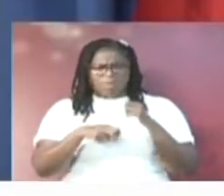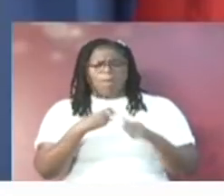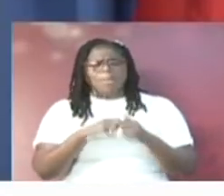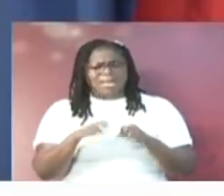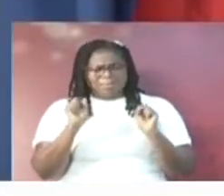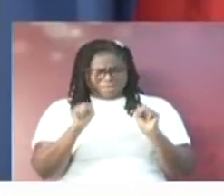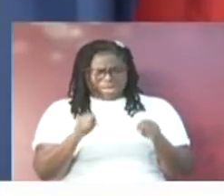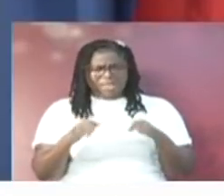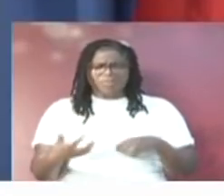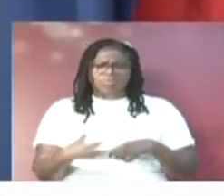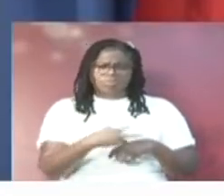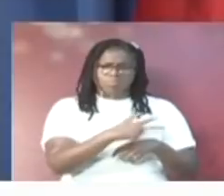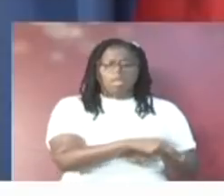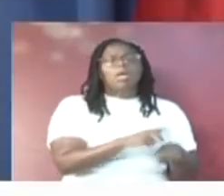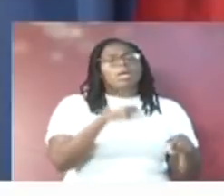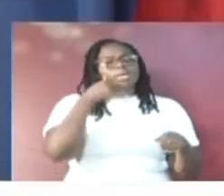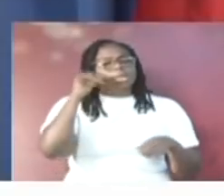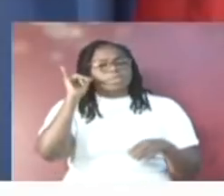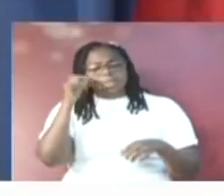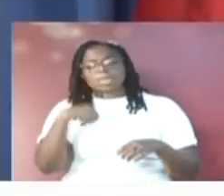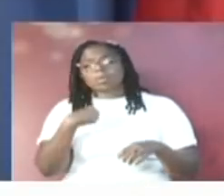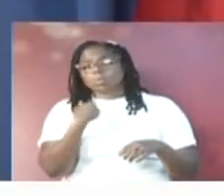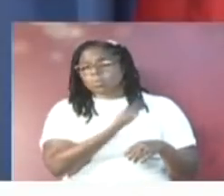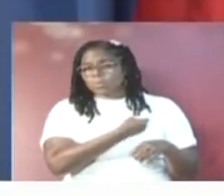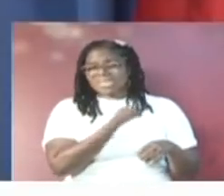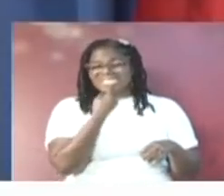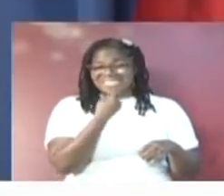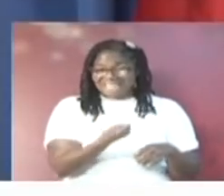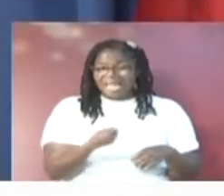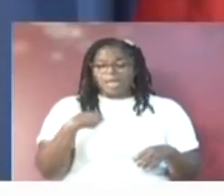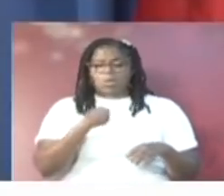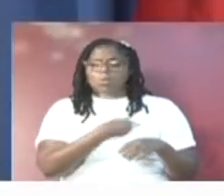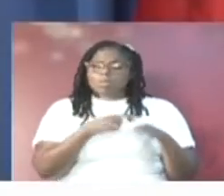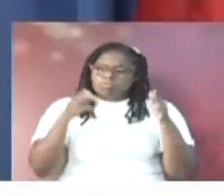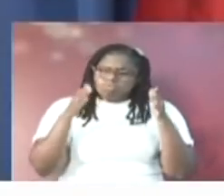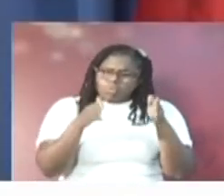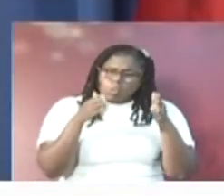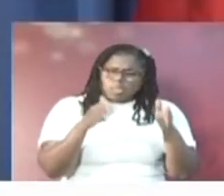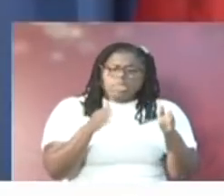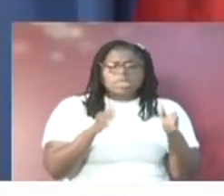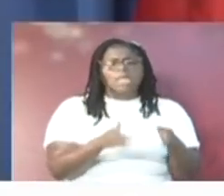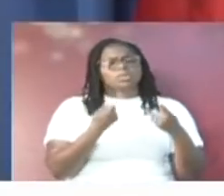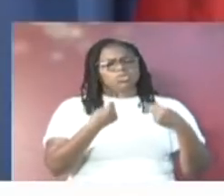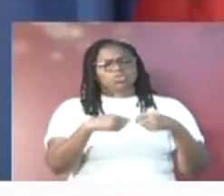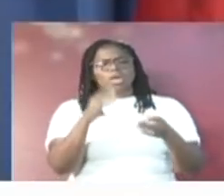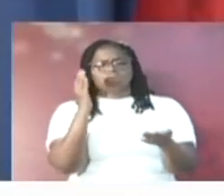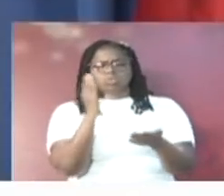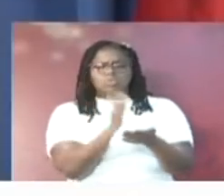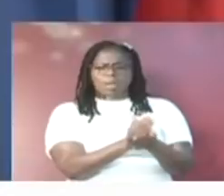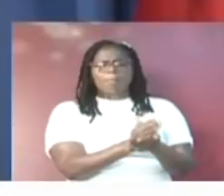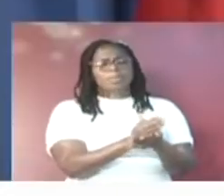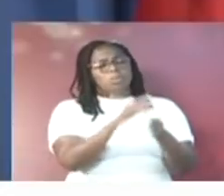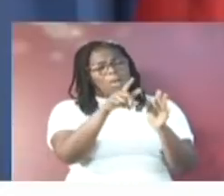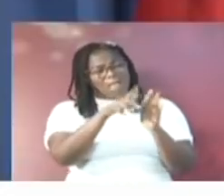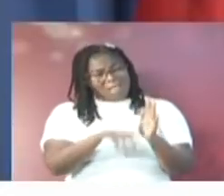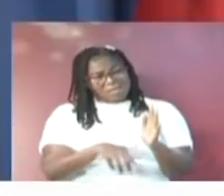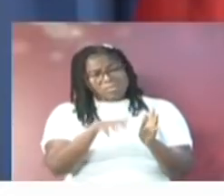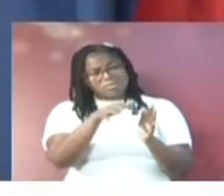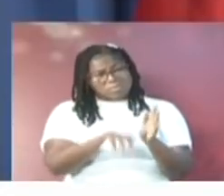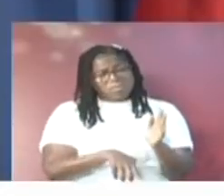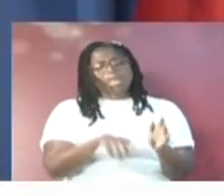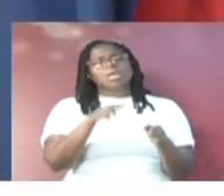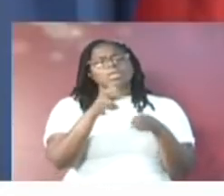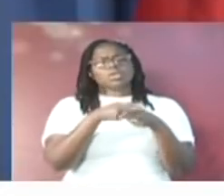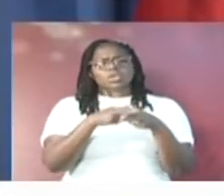indicated yesterday, we are addressing that to the best of our ability and in the shortest possible time, so that you know,